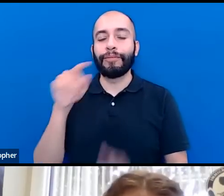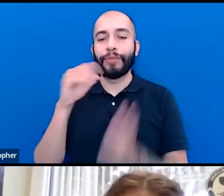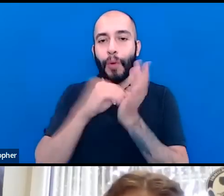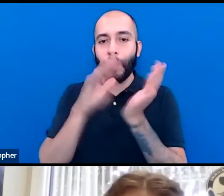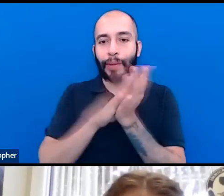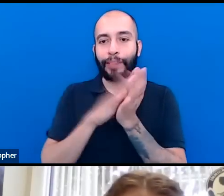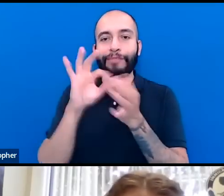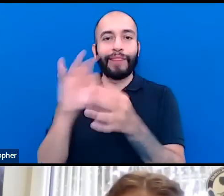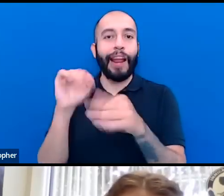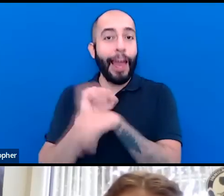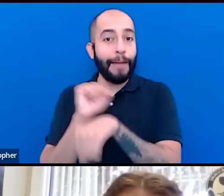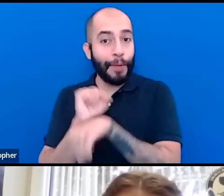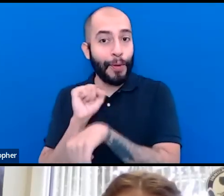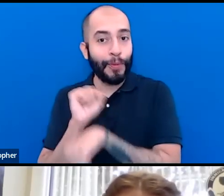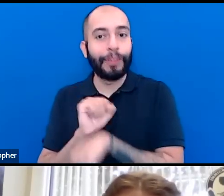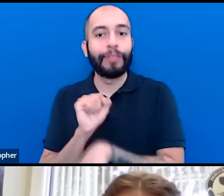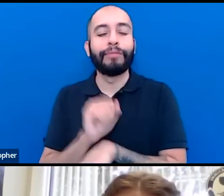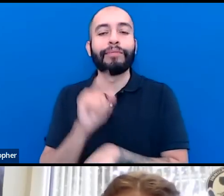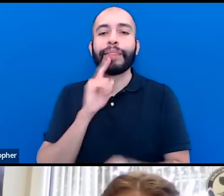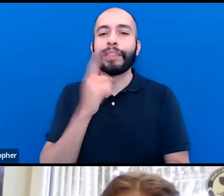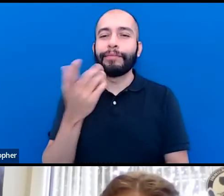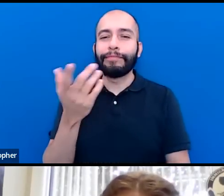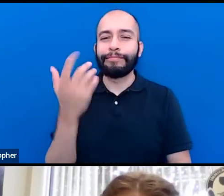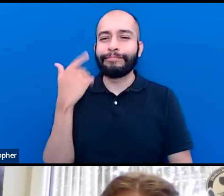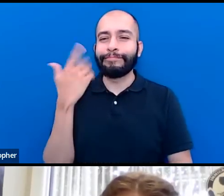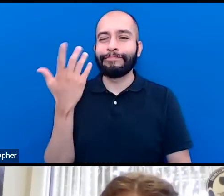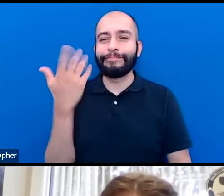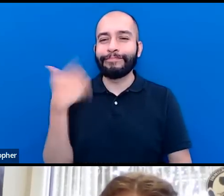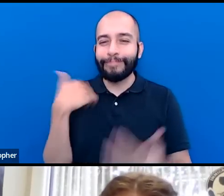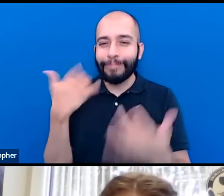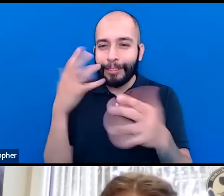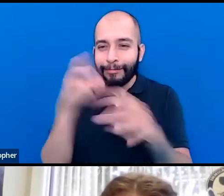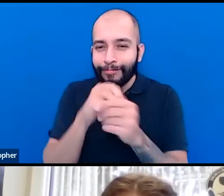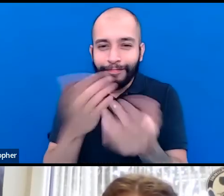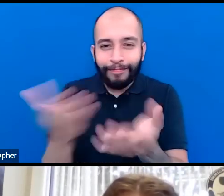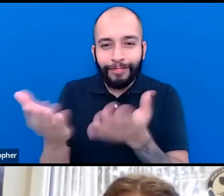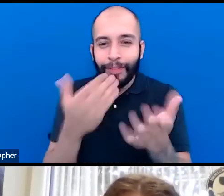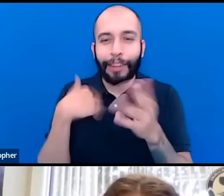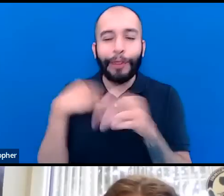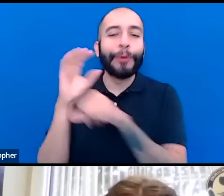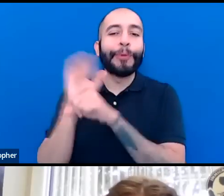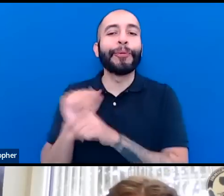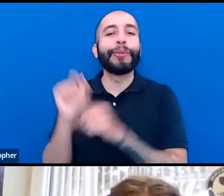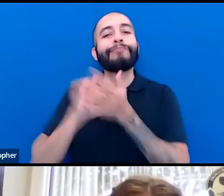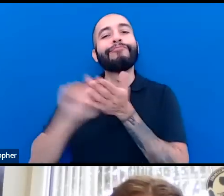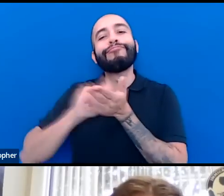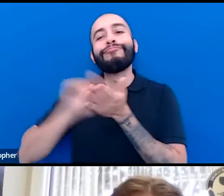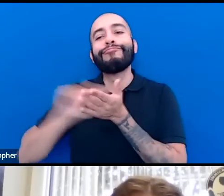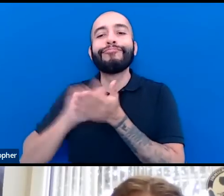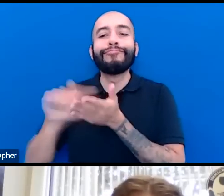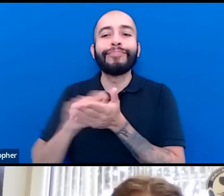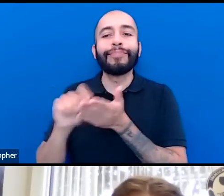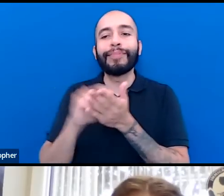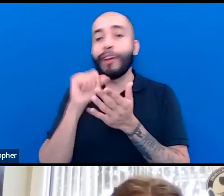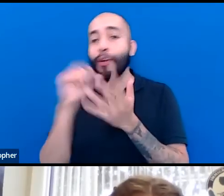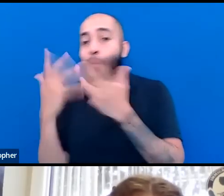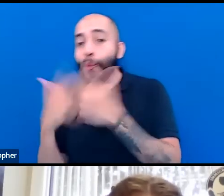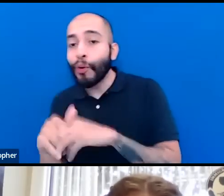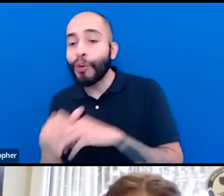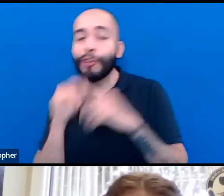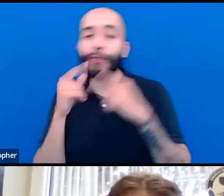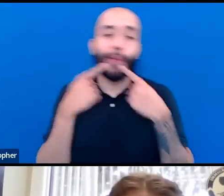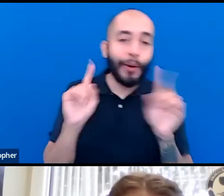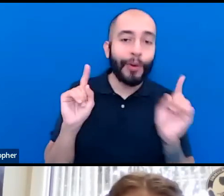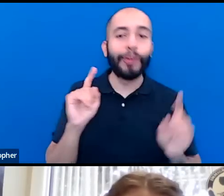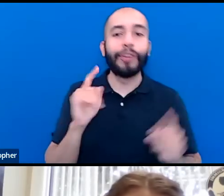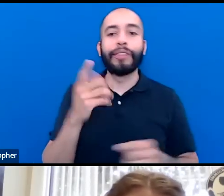about, things that don't work out that well. And you guys have given not only the American progressive and labor